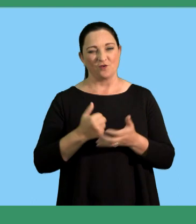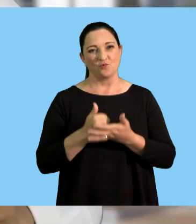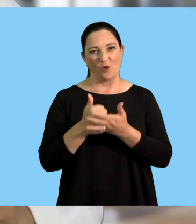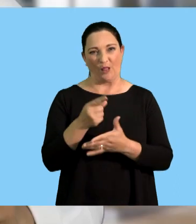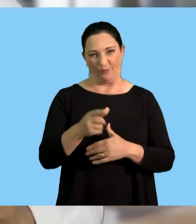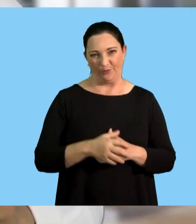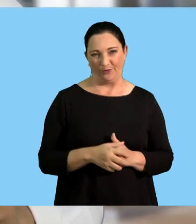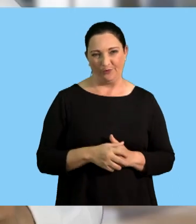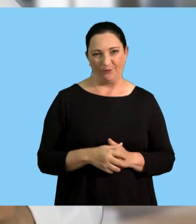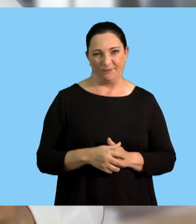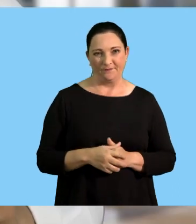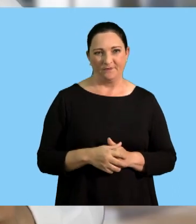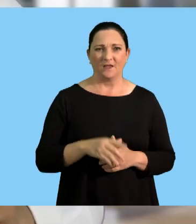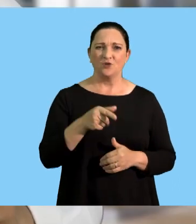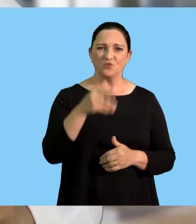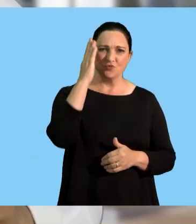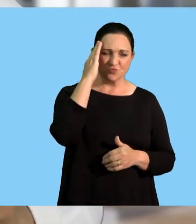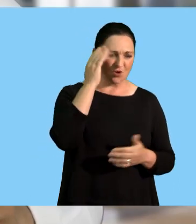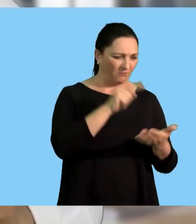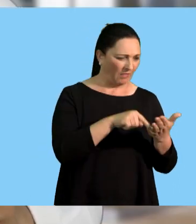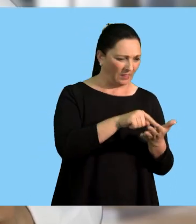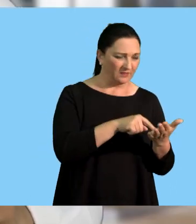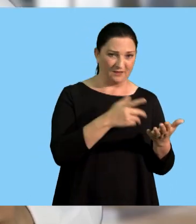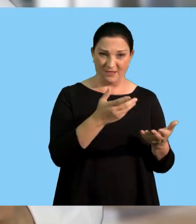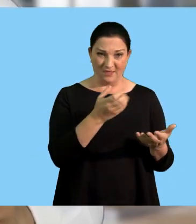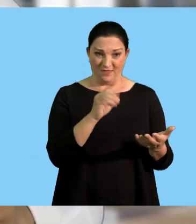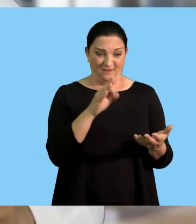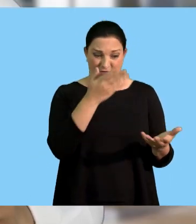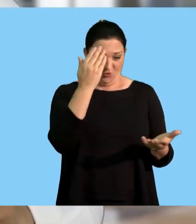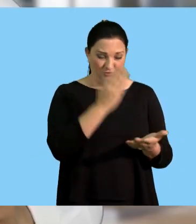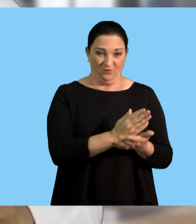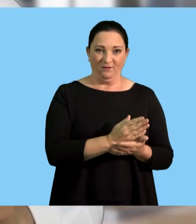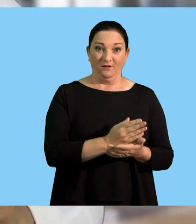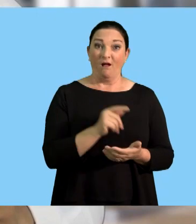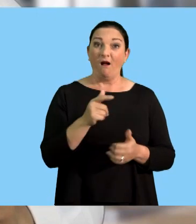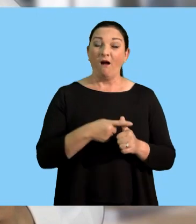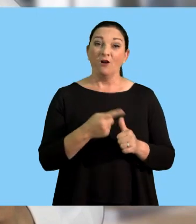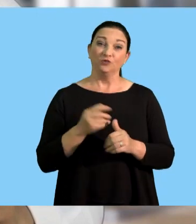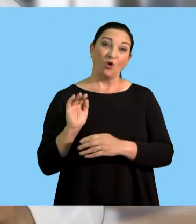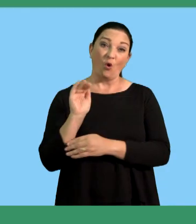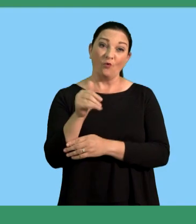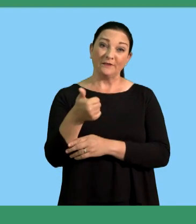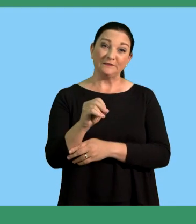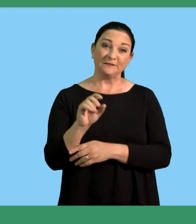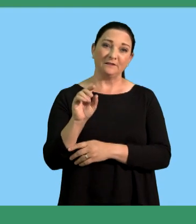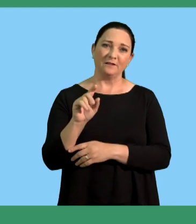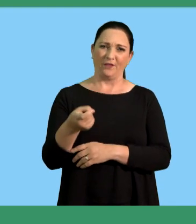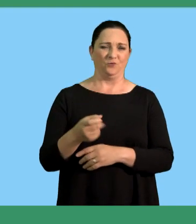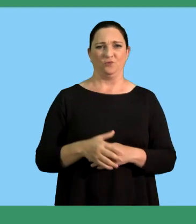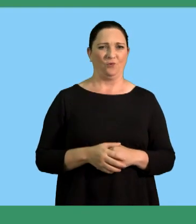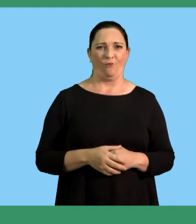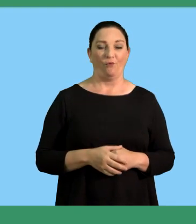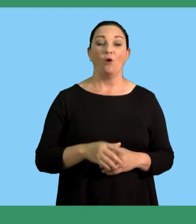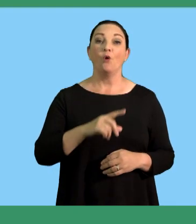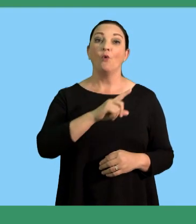you are heading there and you know the calculations and you are unsure. Your answer should never be above 60,000. Why?